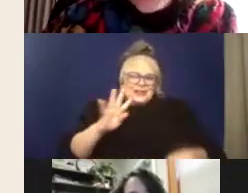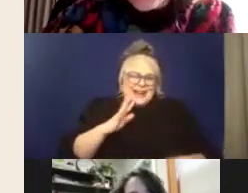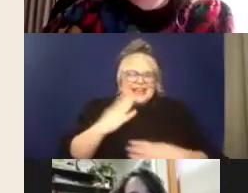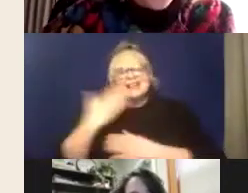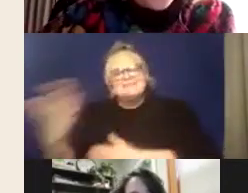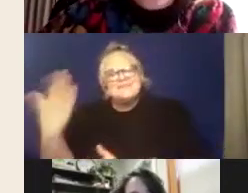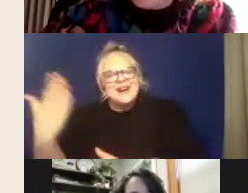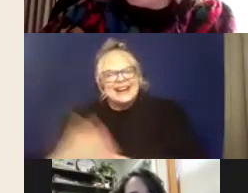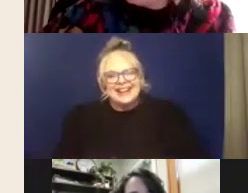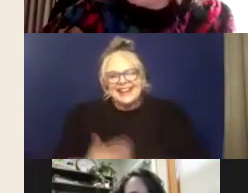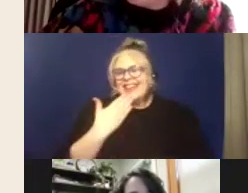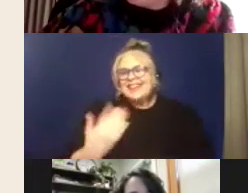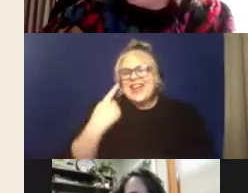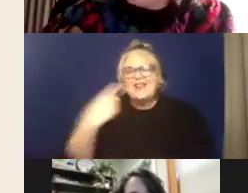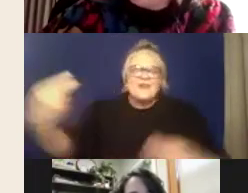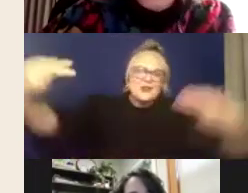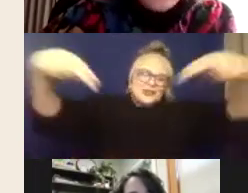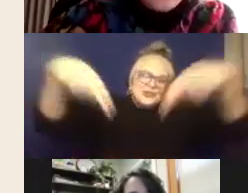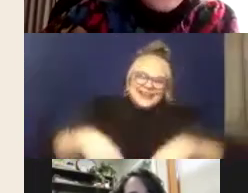Thanks so much for joining us.